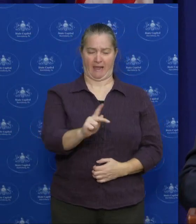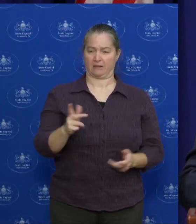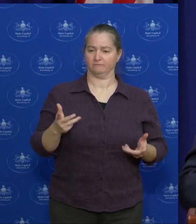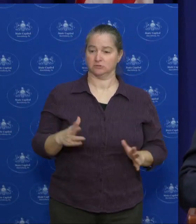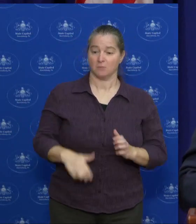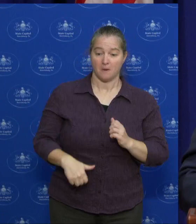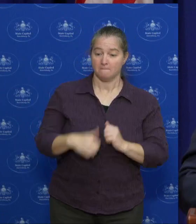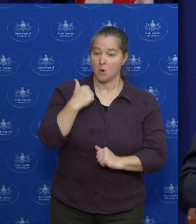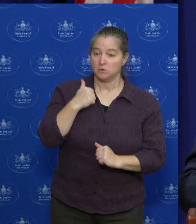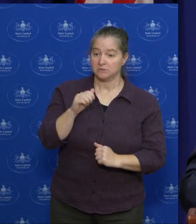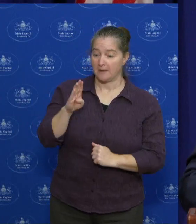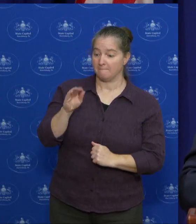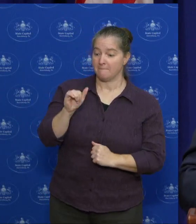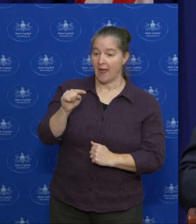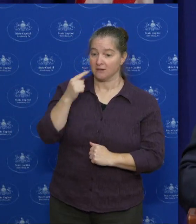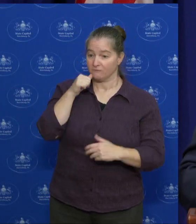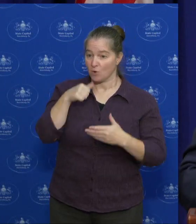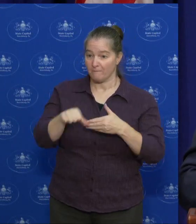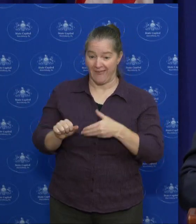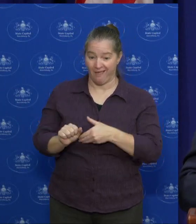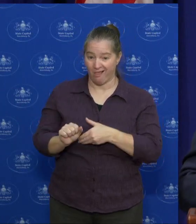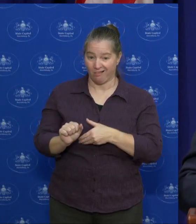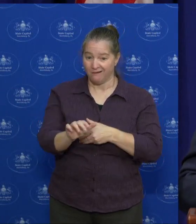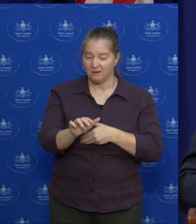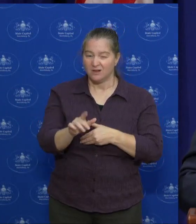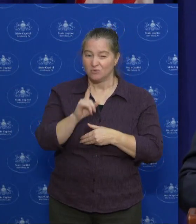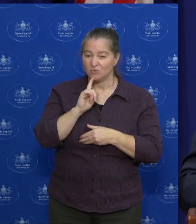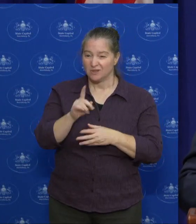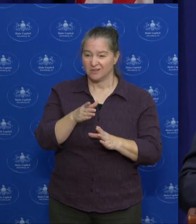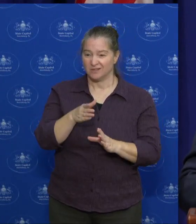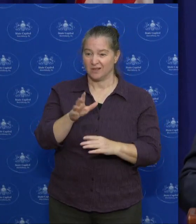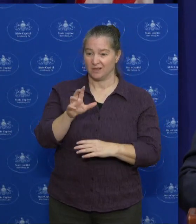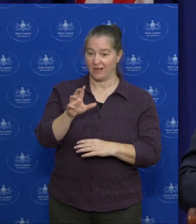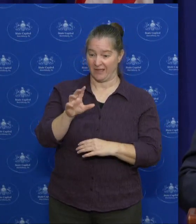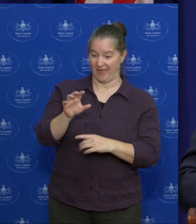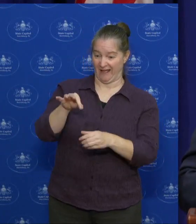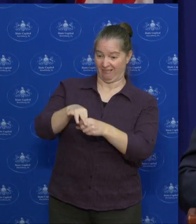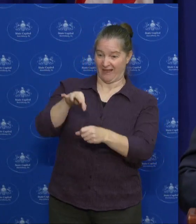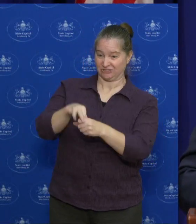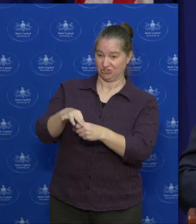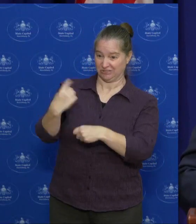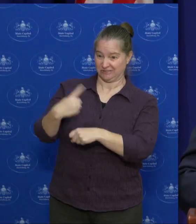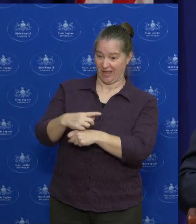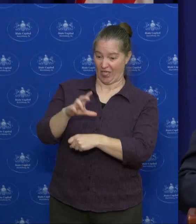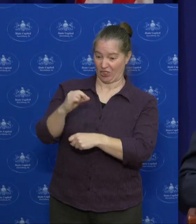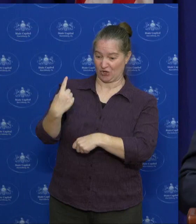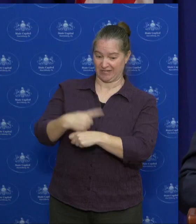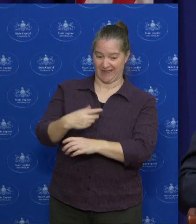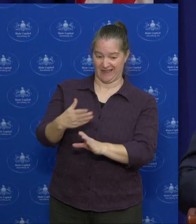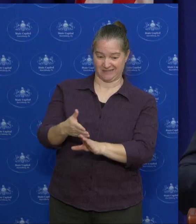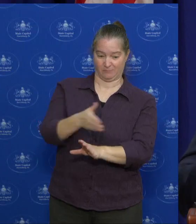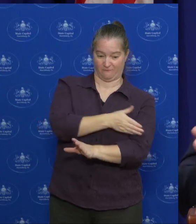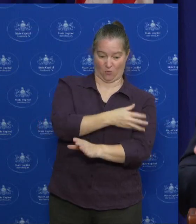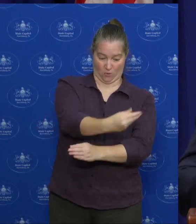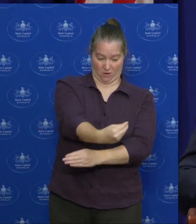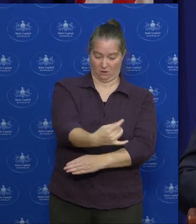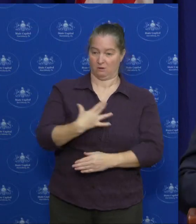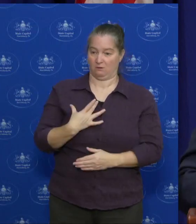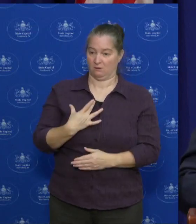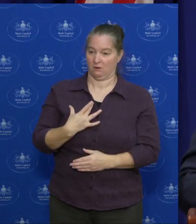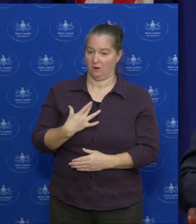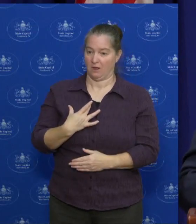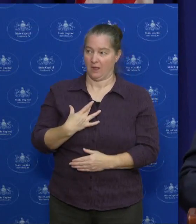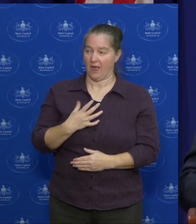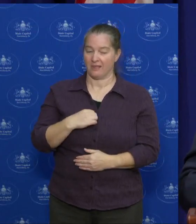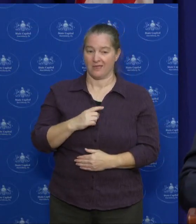really only go out in, let's say, 30 days before Election Day, and most are returned in the week or